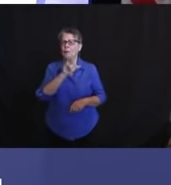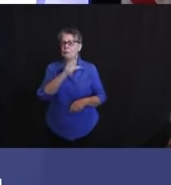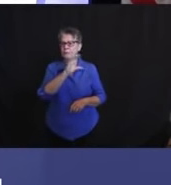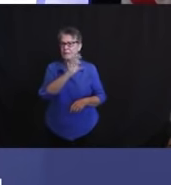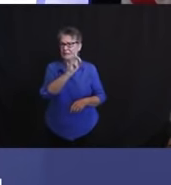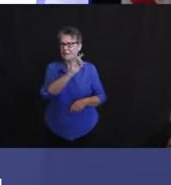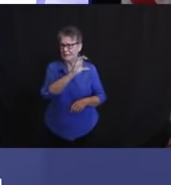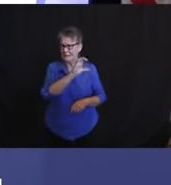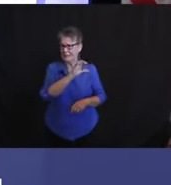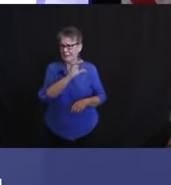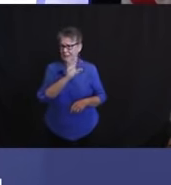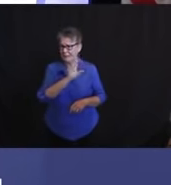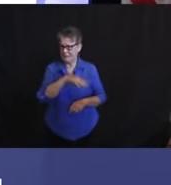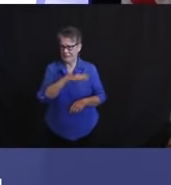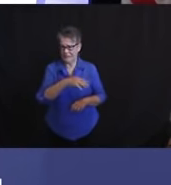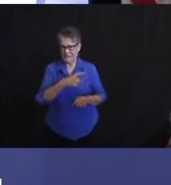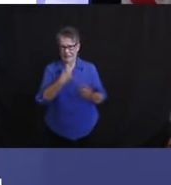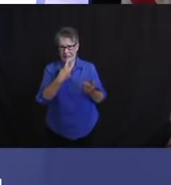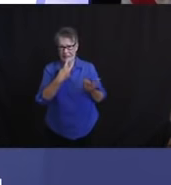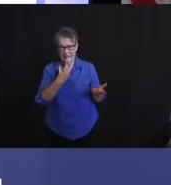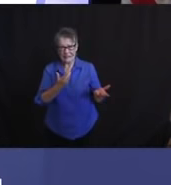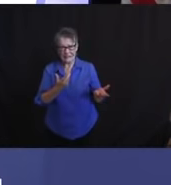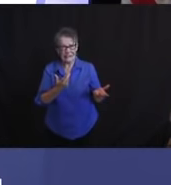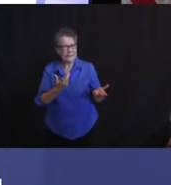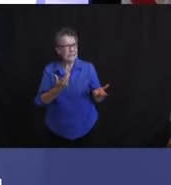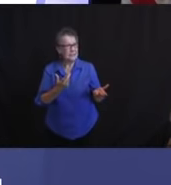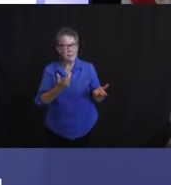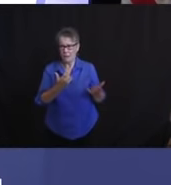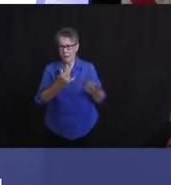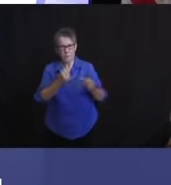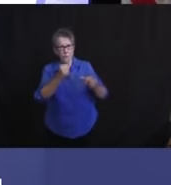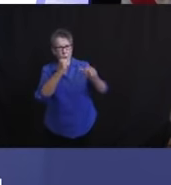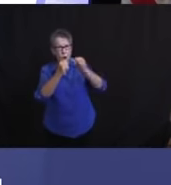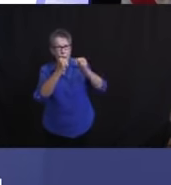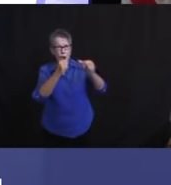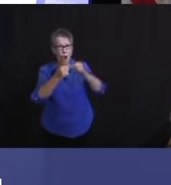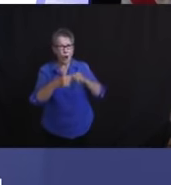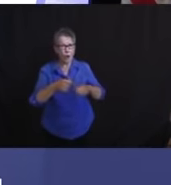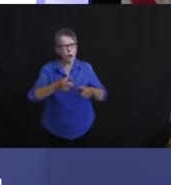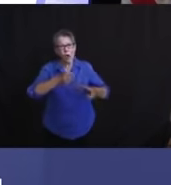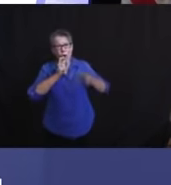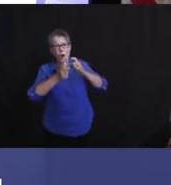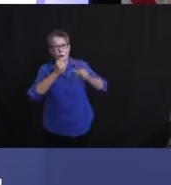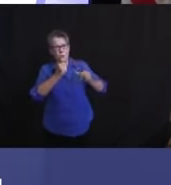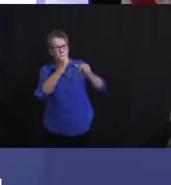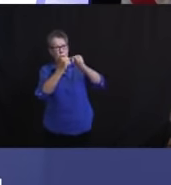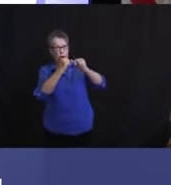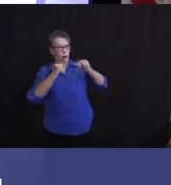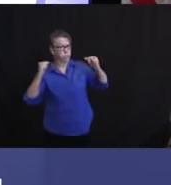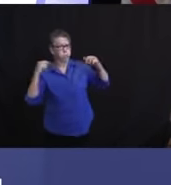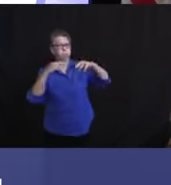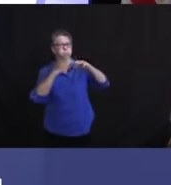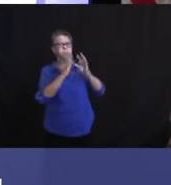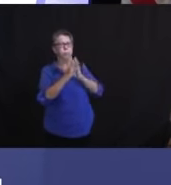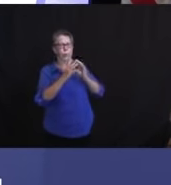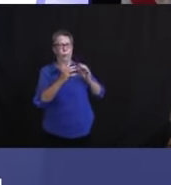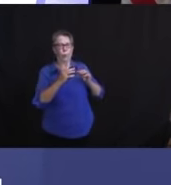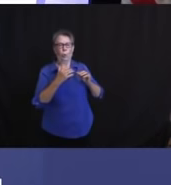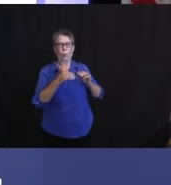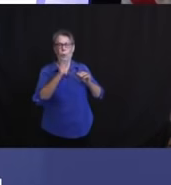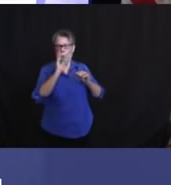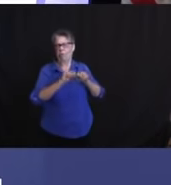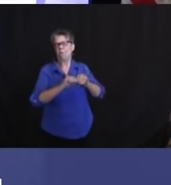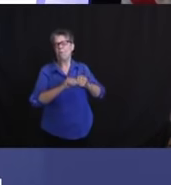risk of COVID-19 spread. In a restaurant or bar setting, the lowest risk option is getting your food